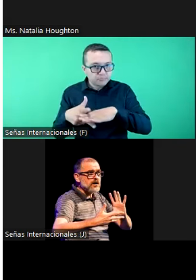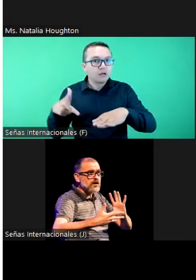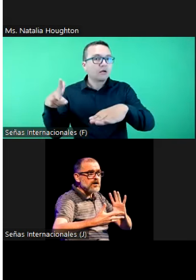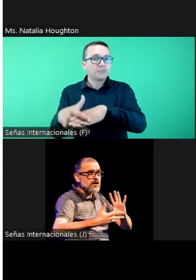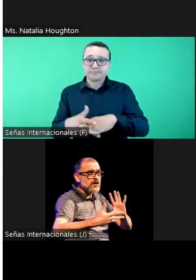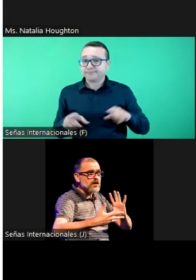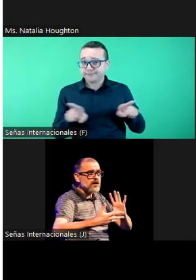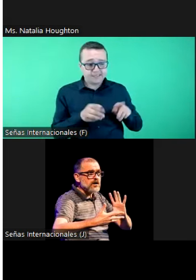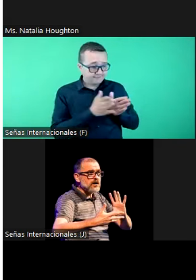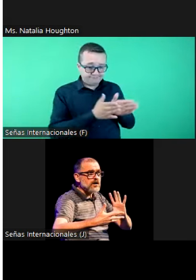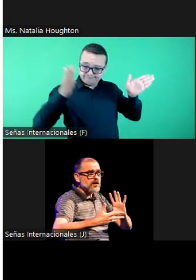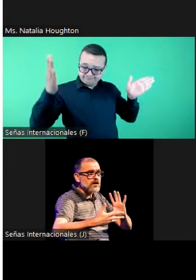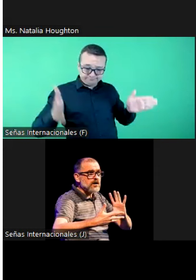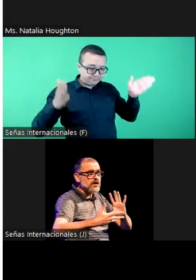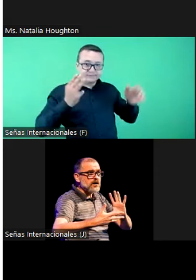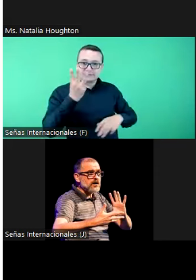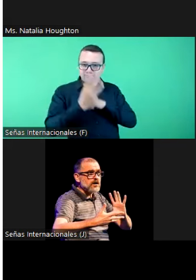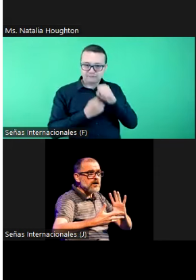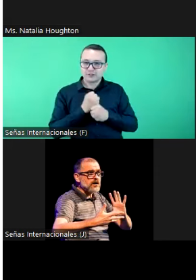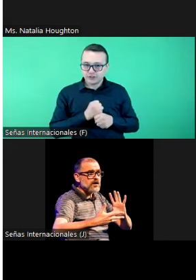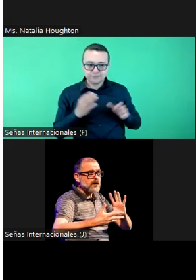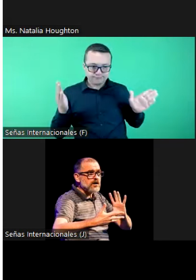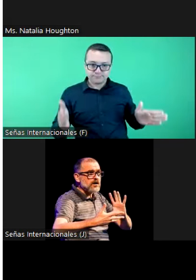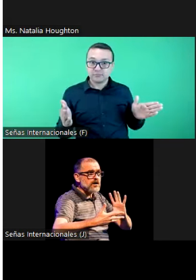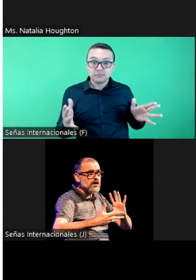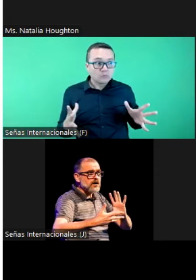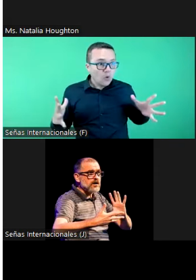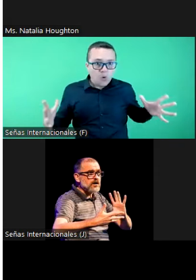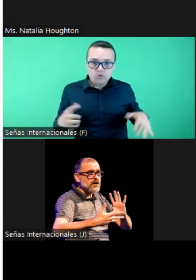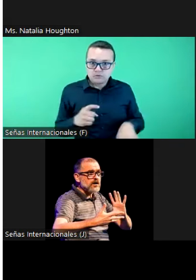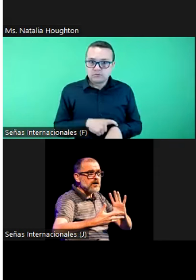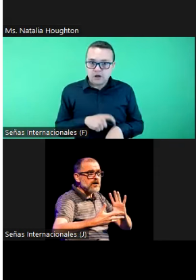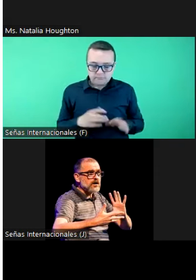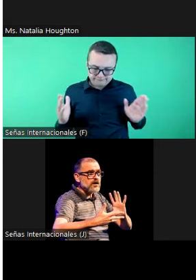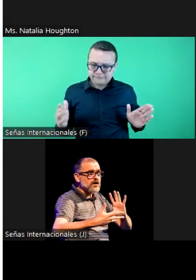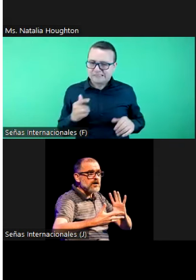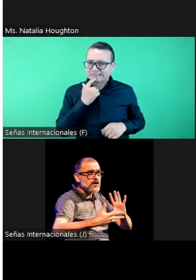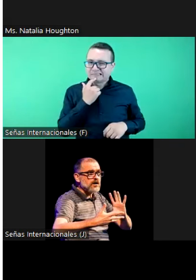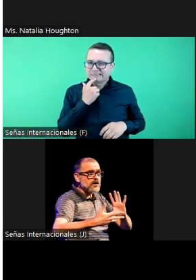interruptions in health services extended over 3 years during the pandemic,